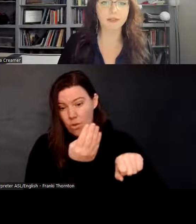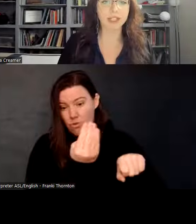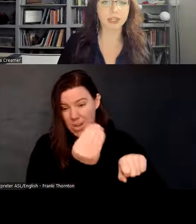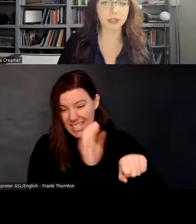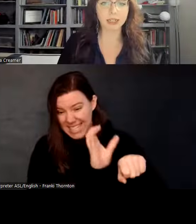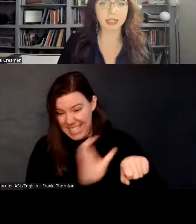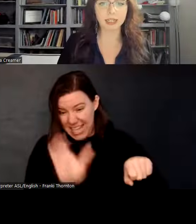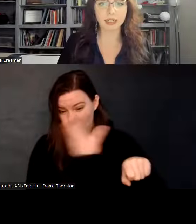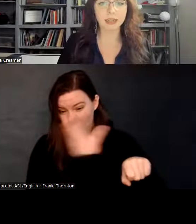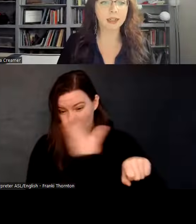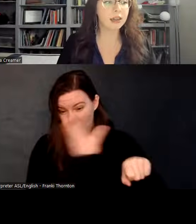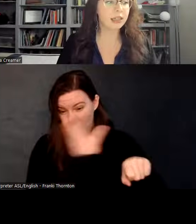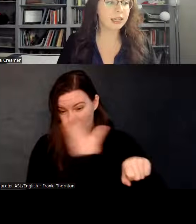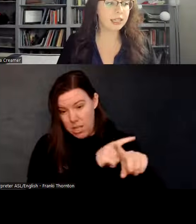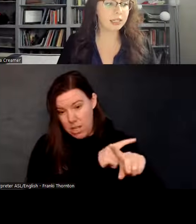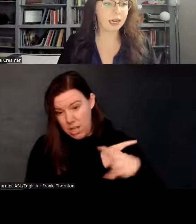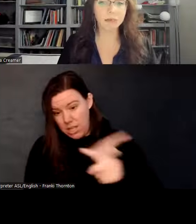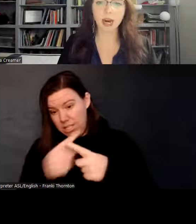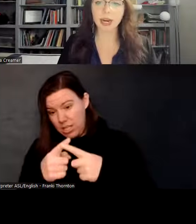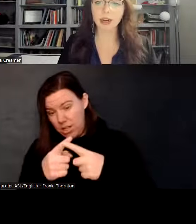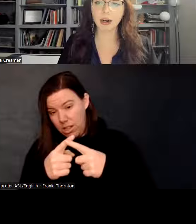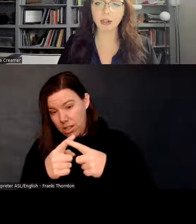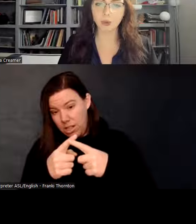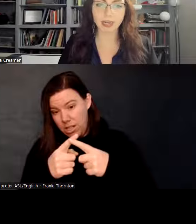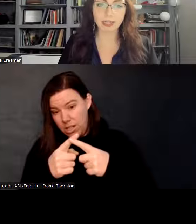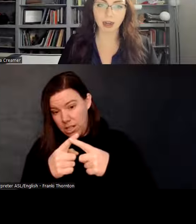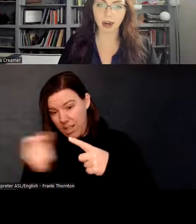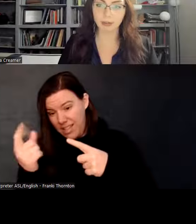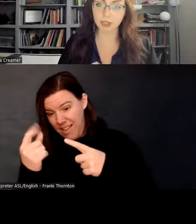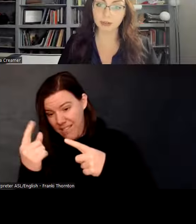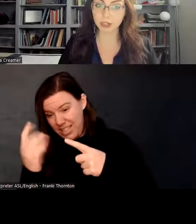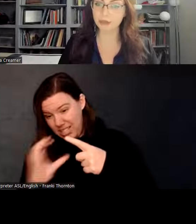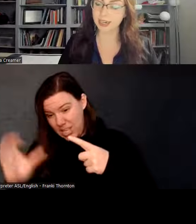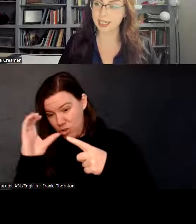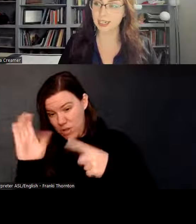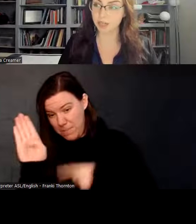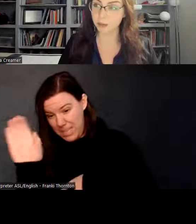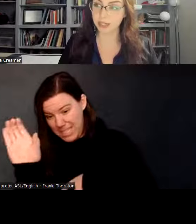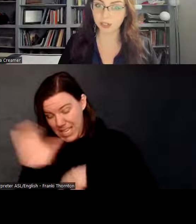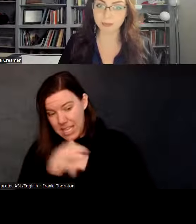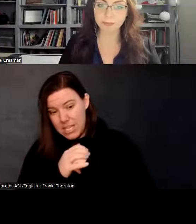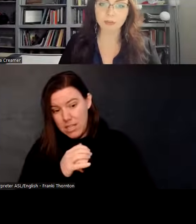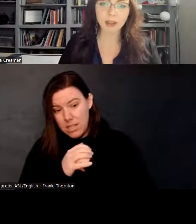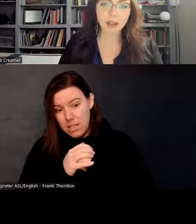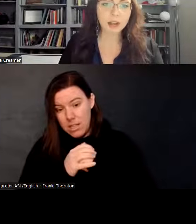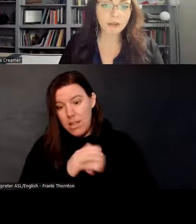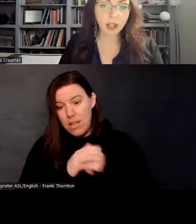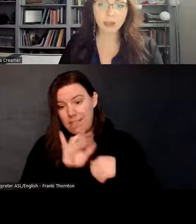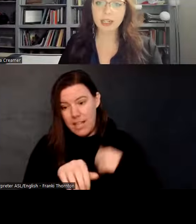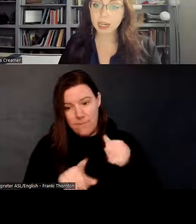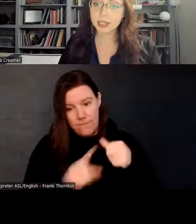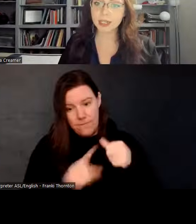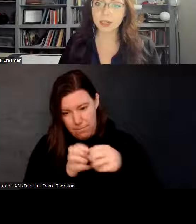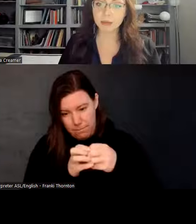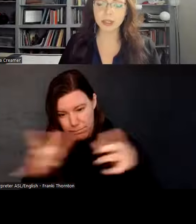in the 11th century BCE, the Assyrian Empire underwent its first phases of expansion. The